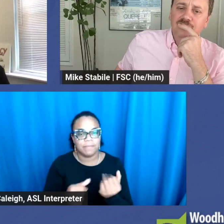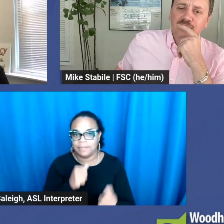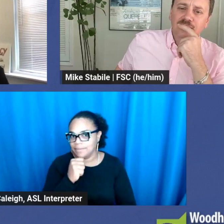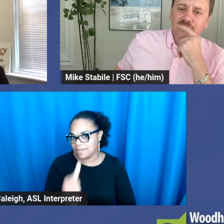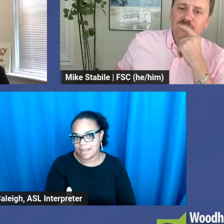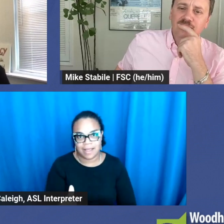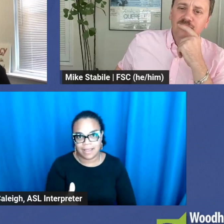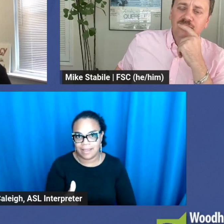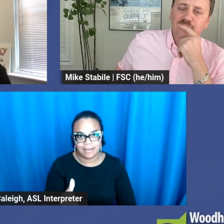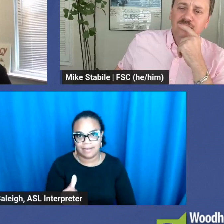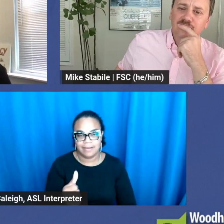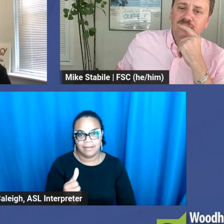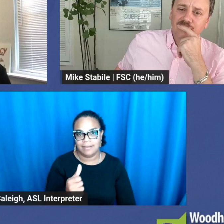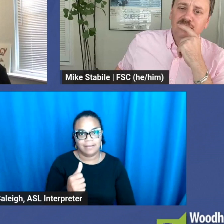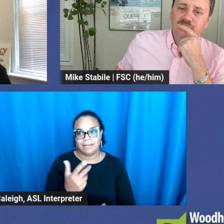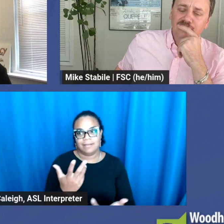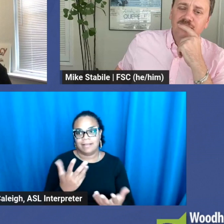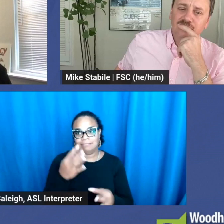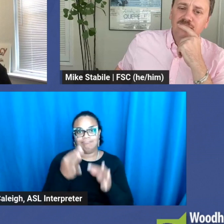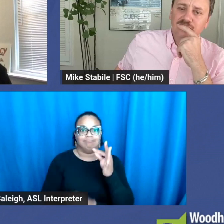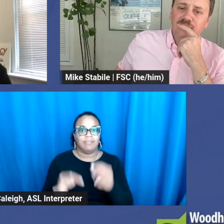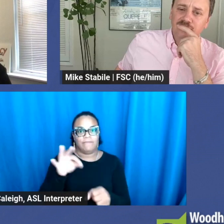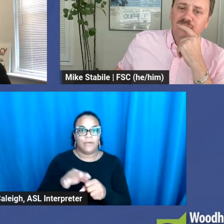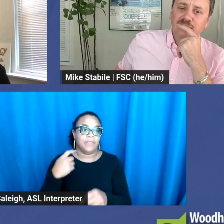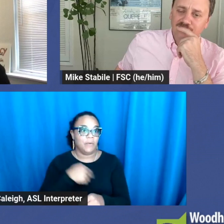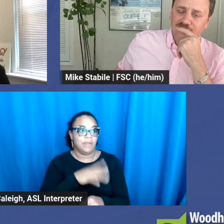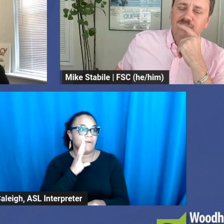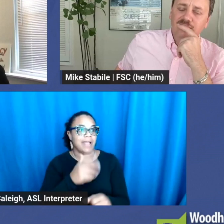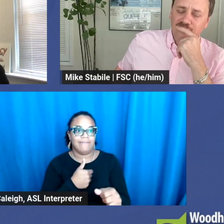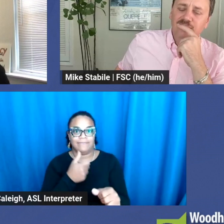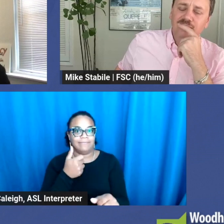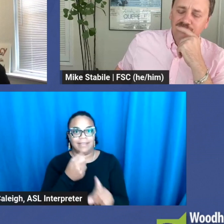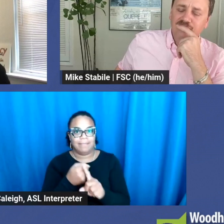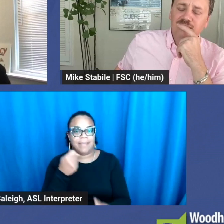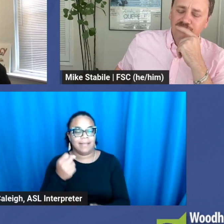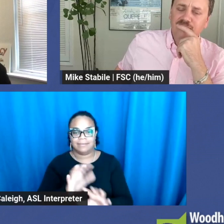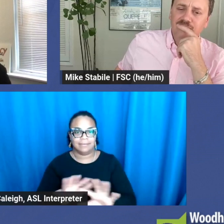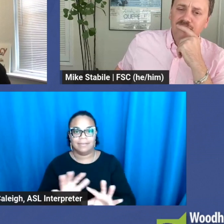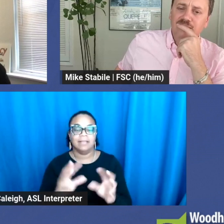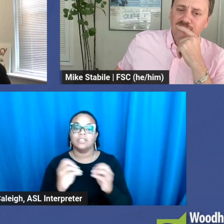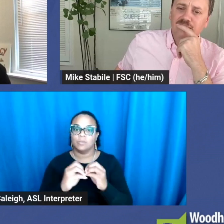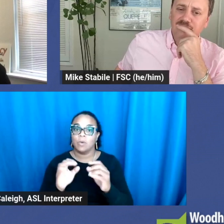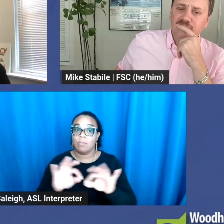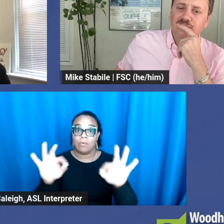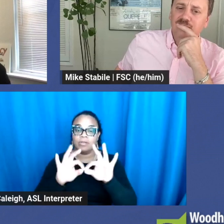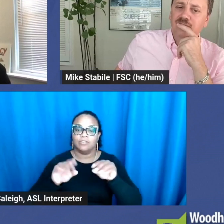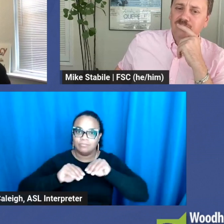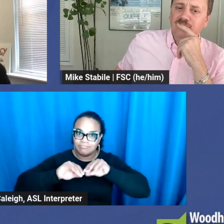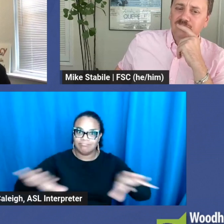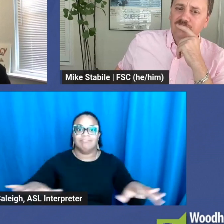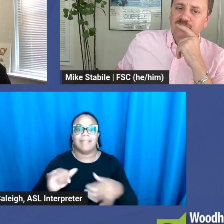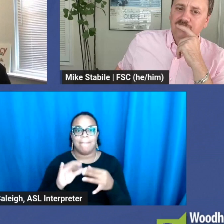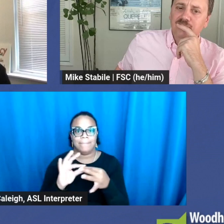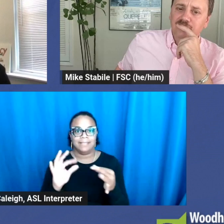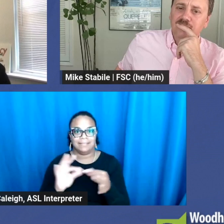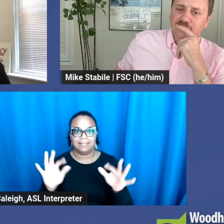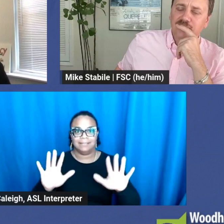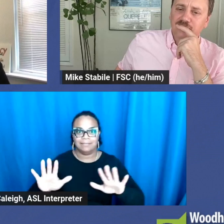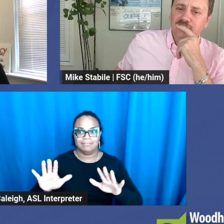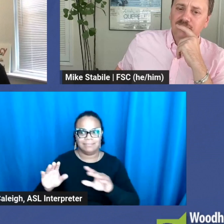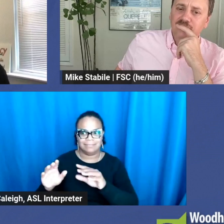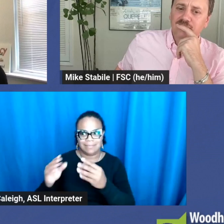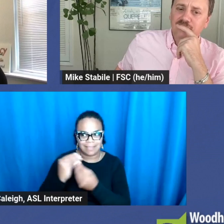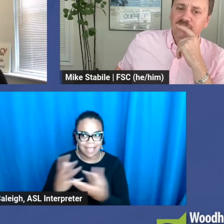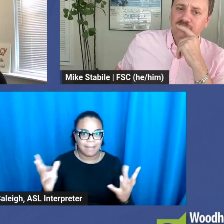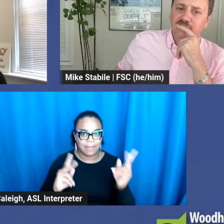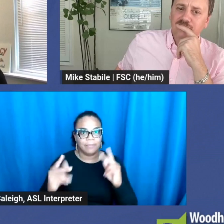up or down vote where we will have any impact. It is really in getting that message out to members sooner that these are actually quite controversial